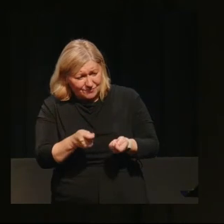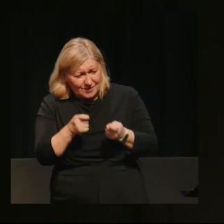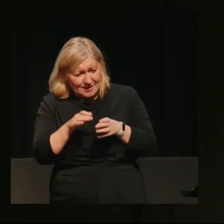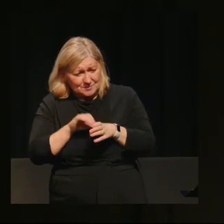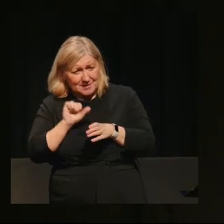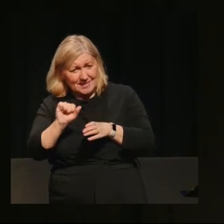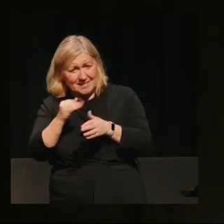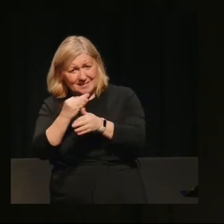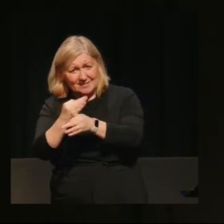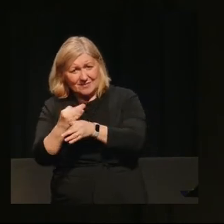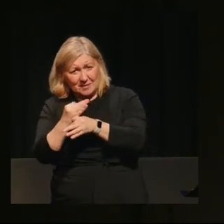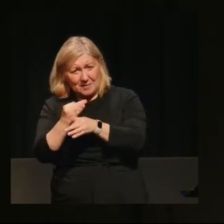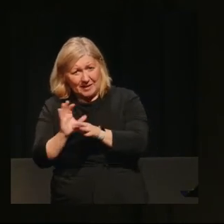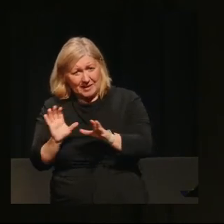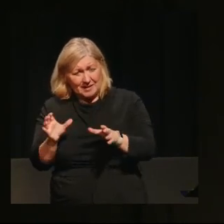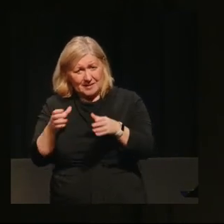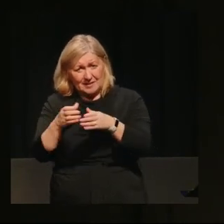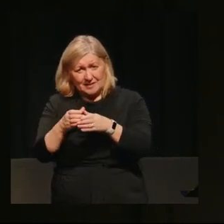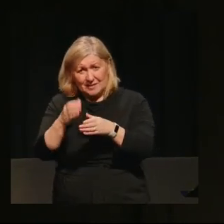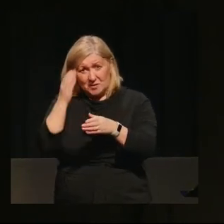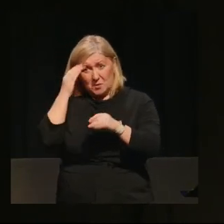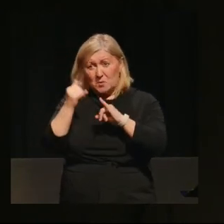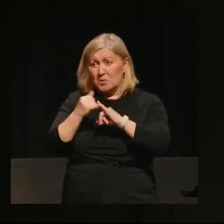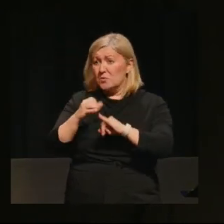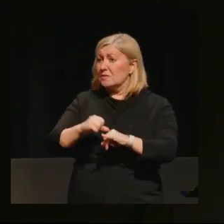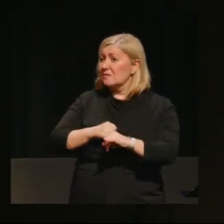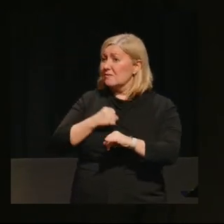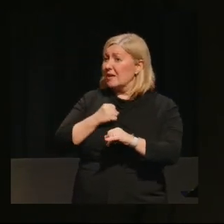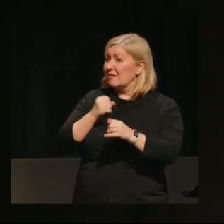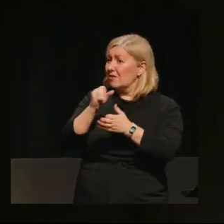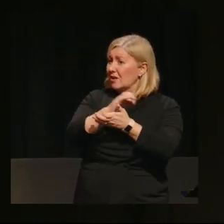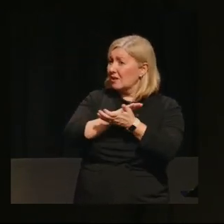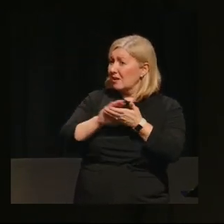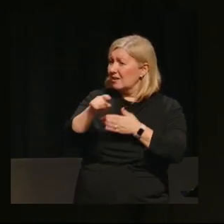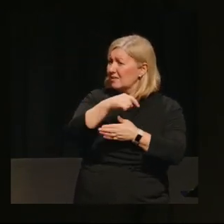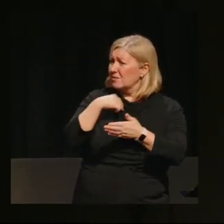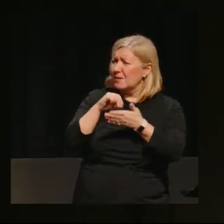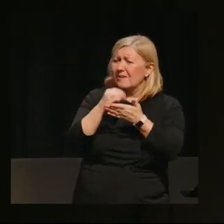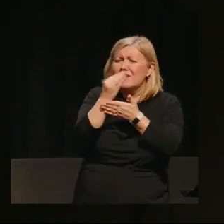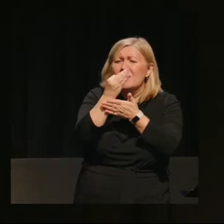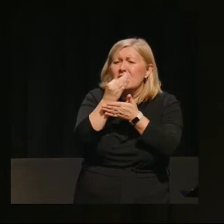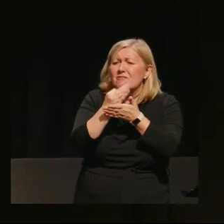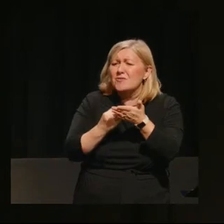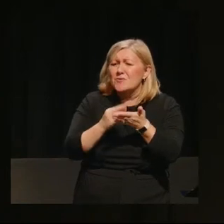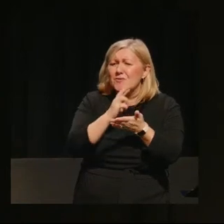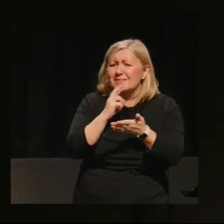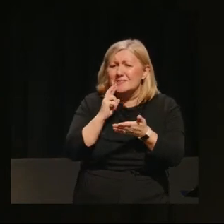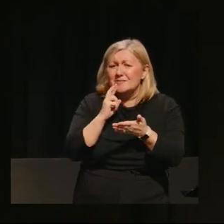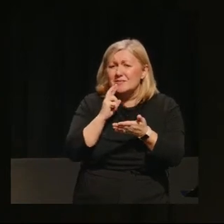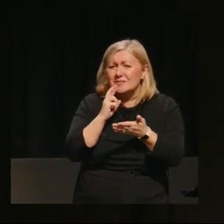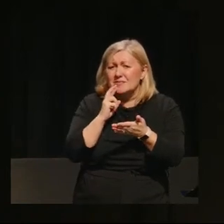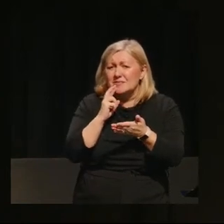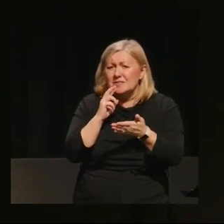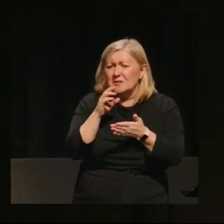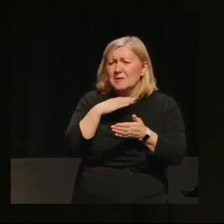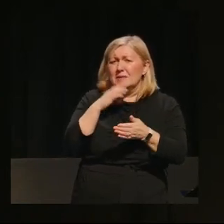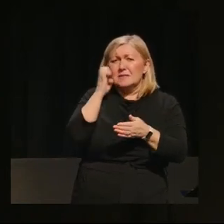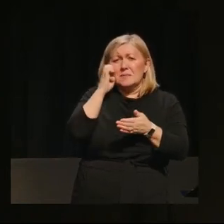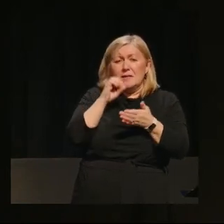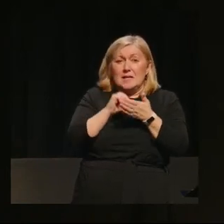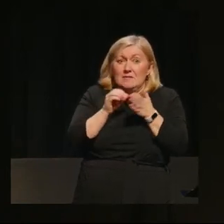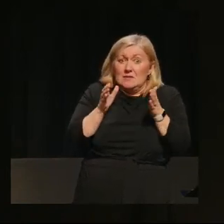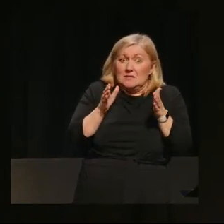of the Holocaust have very few relations. We have got used to having very small families, at least from one